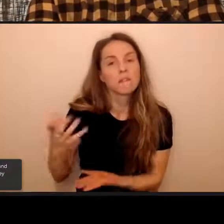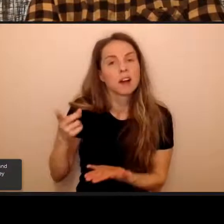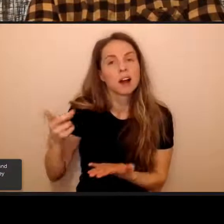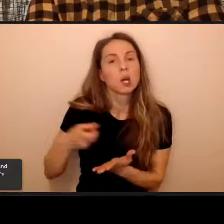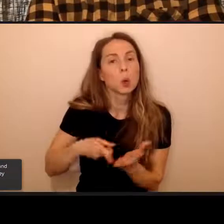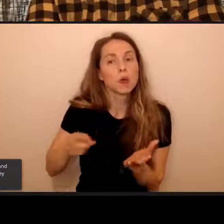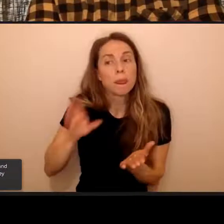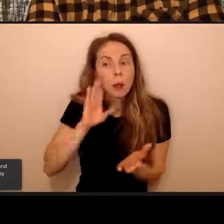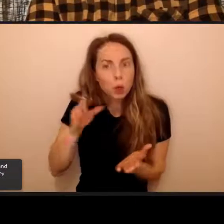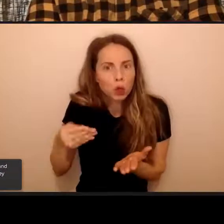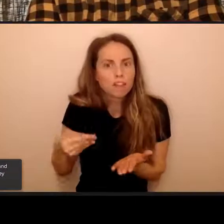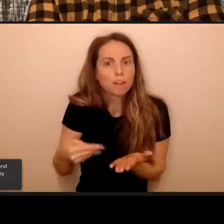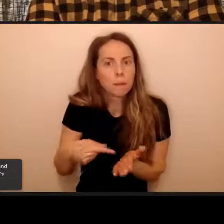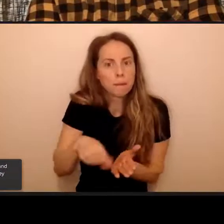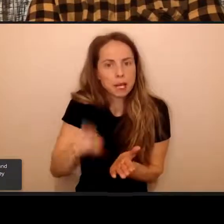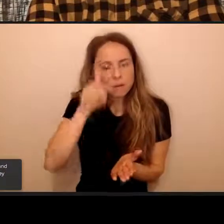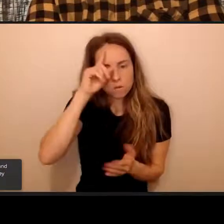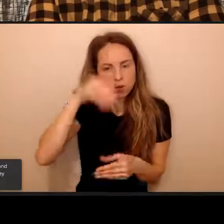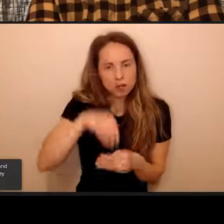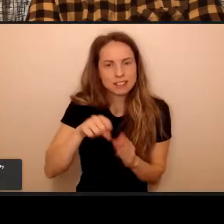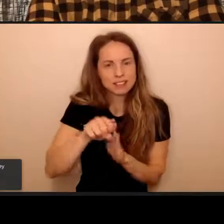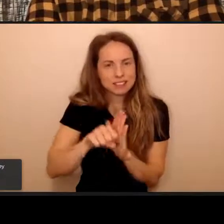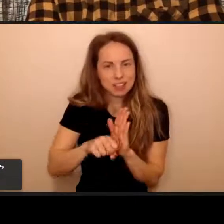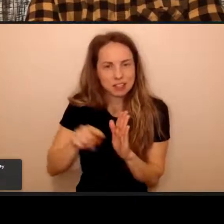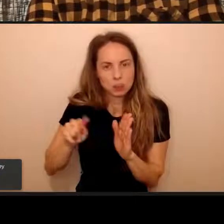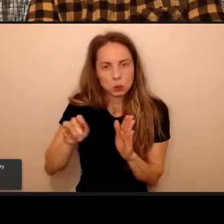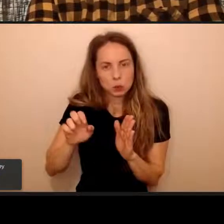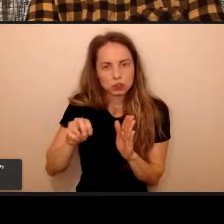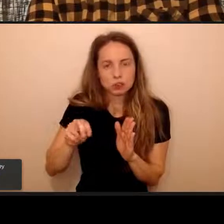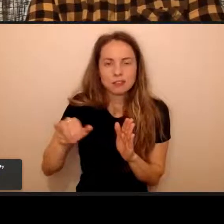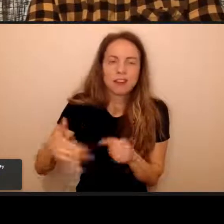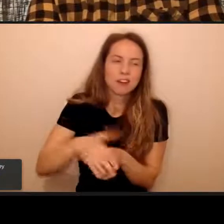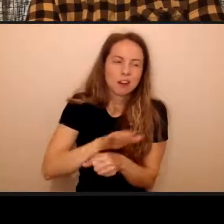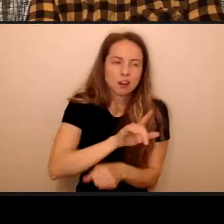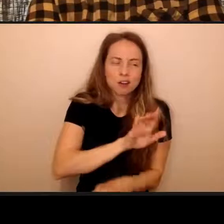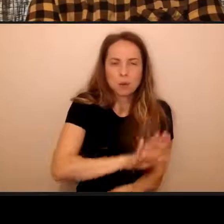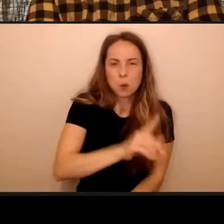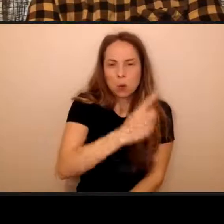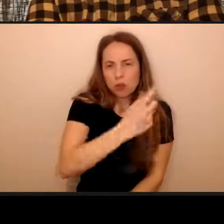for in-state tuition, which covered about 1/3 of